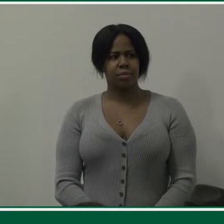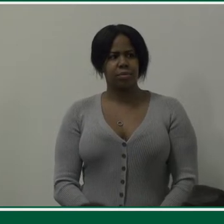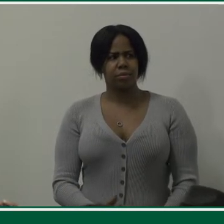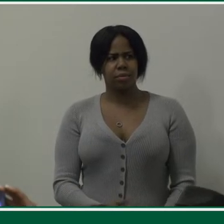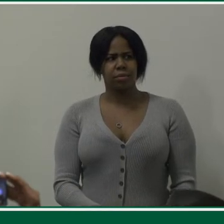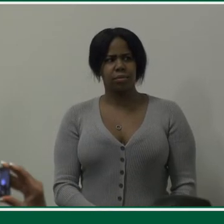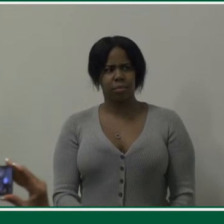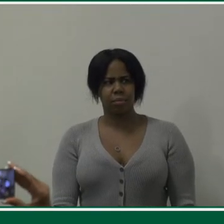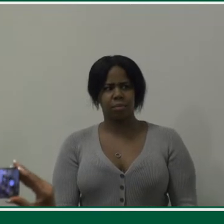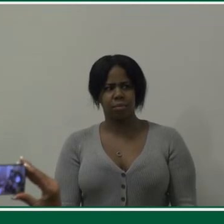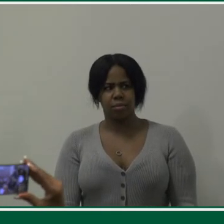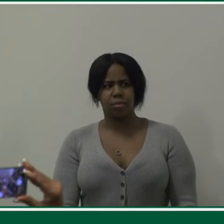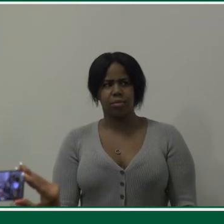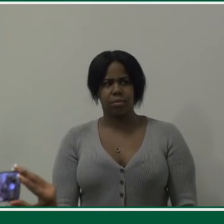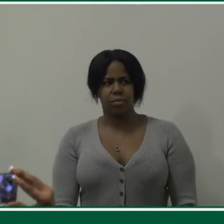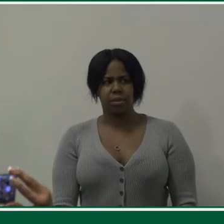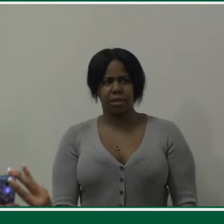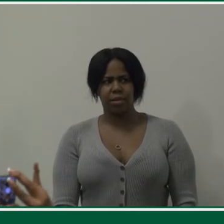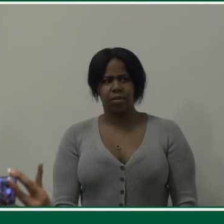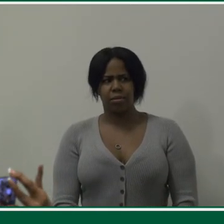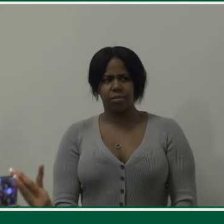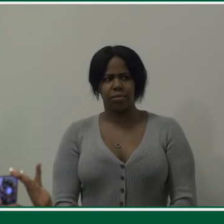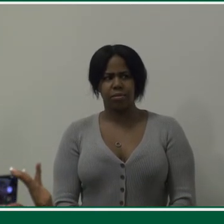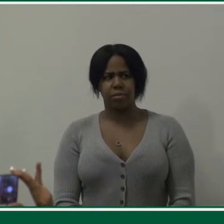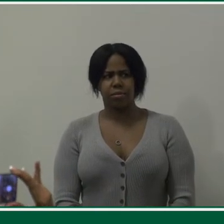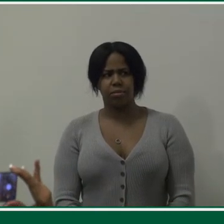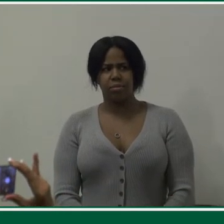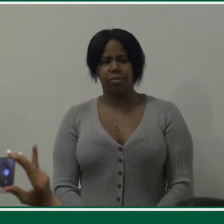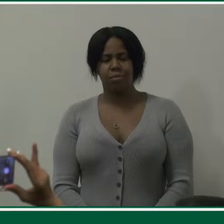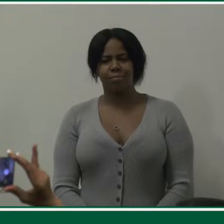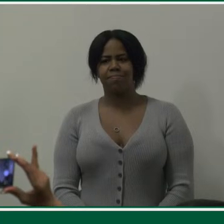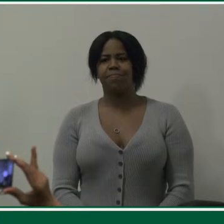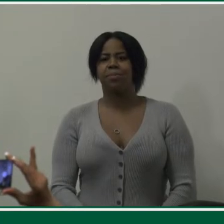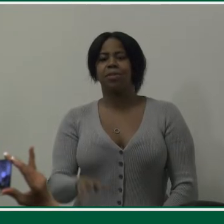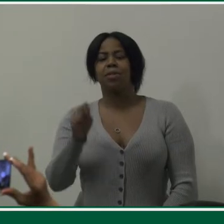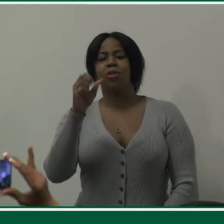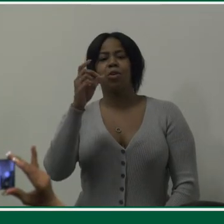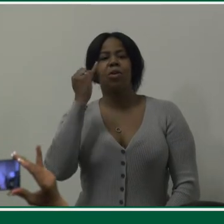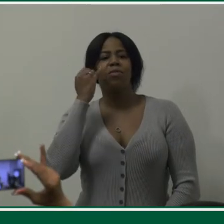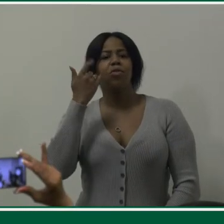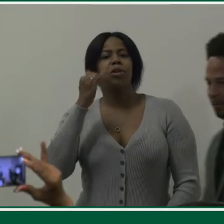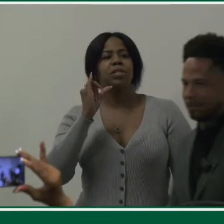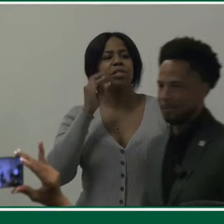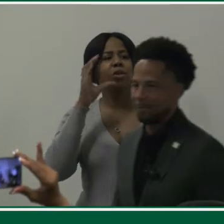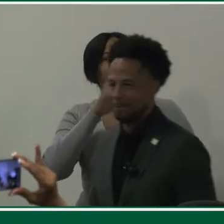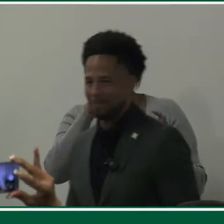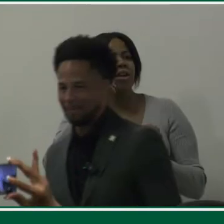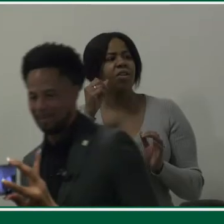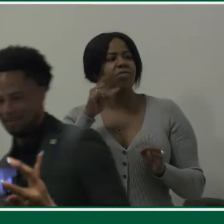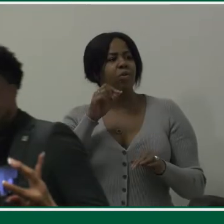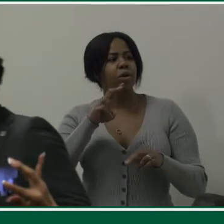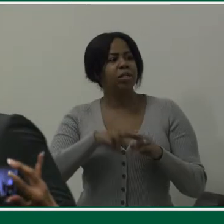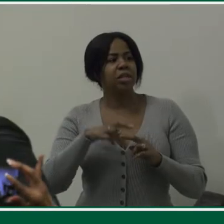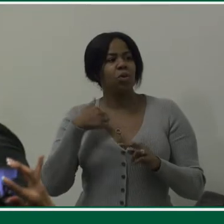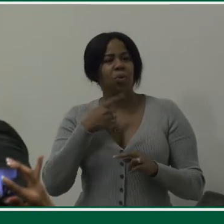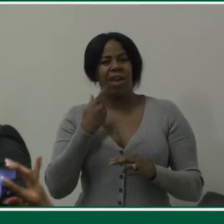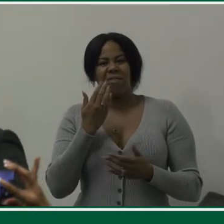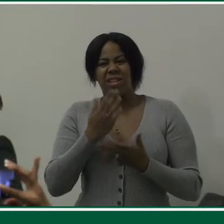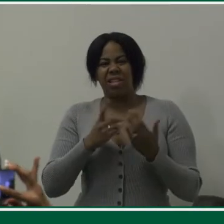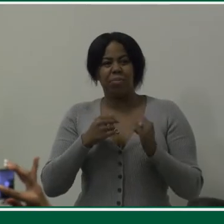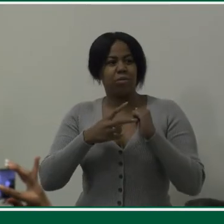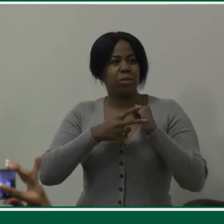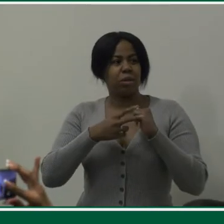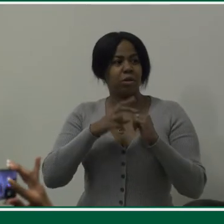If you are still looking for a seat, we do have some seats that say reserved. We're going to open those up for anyone that needs